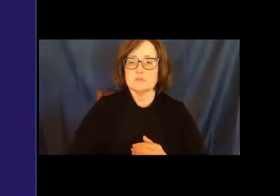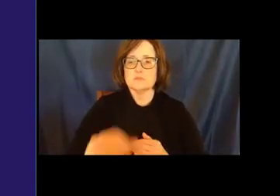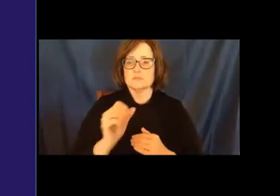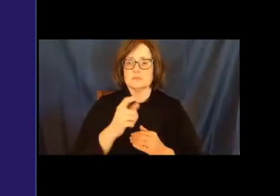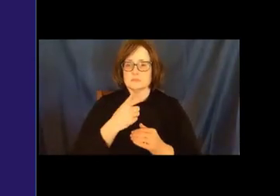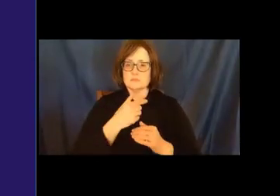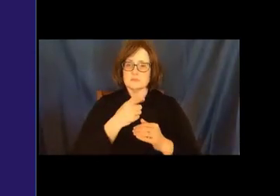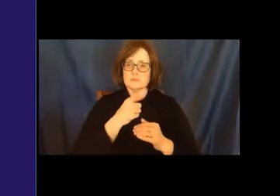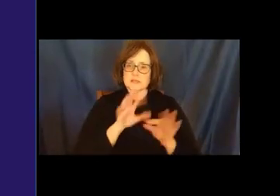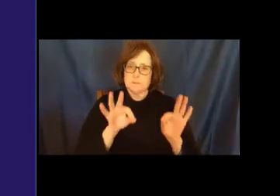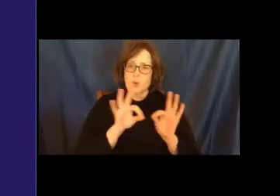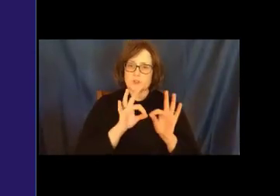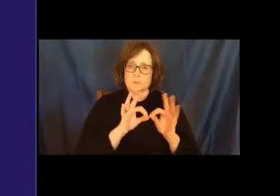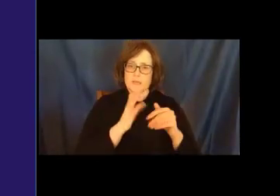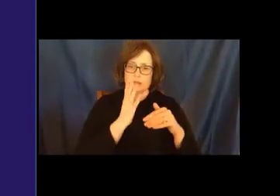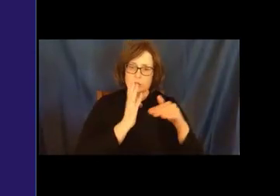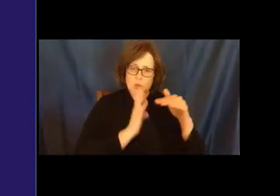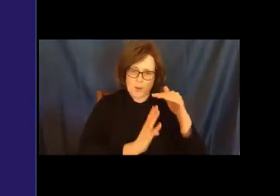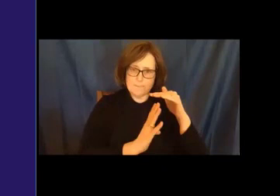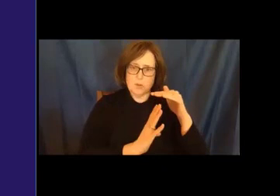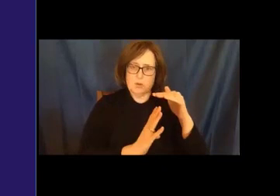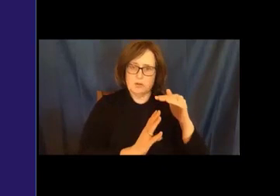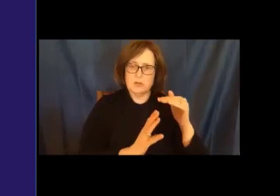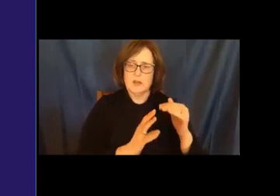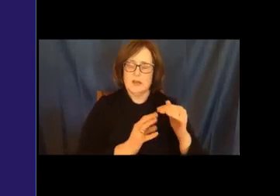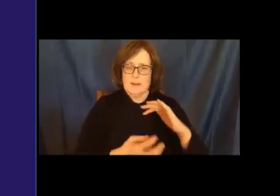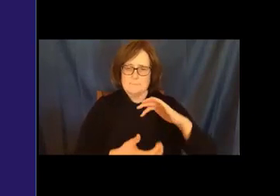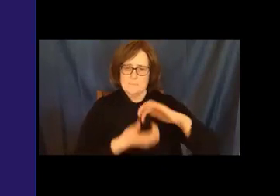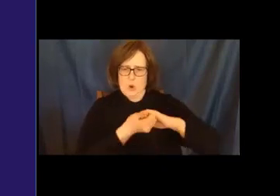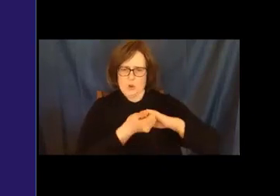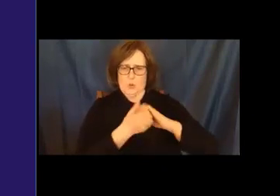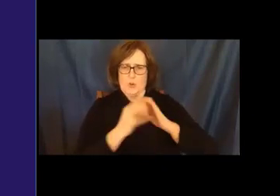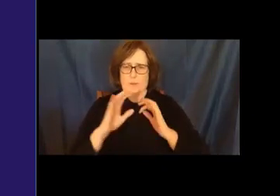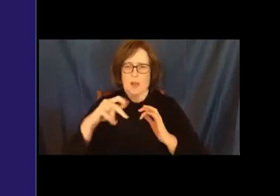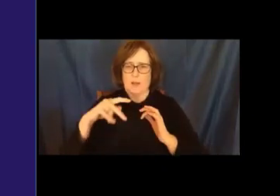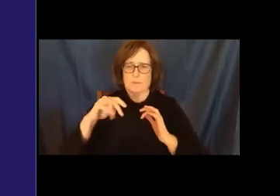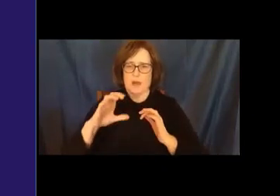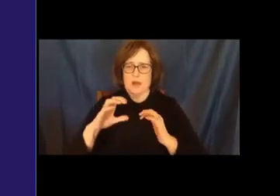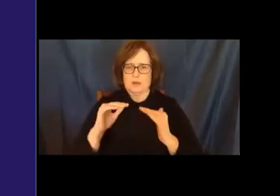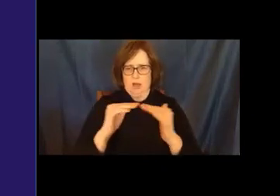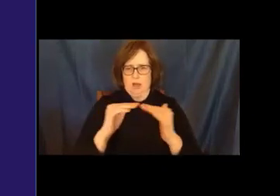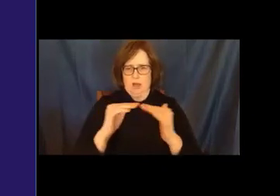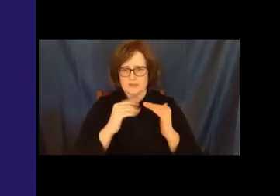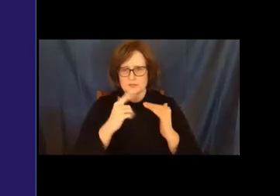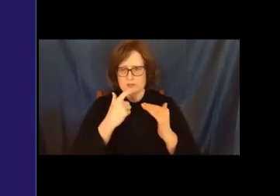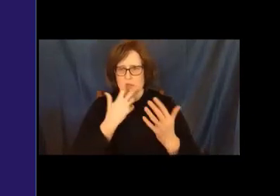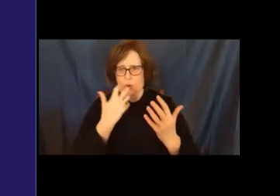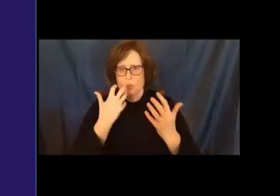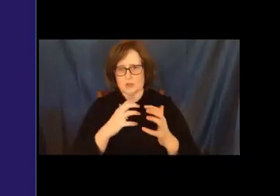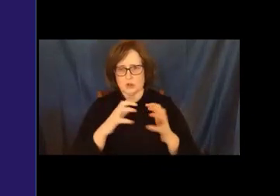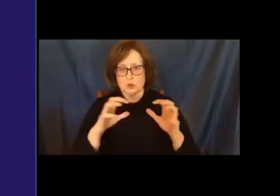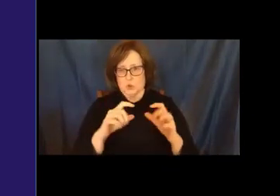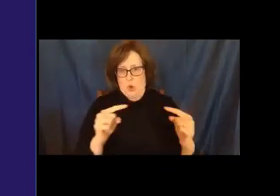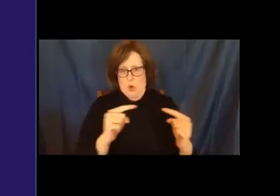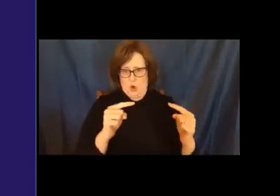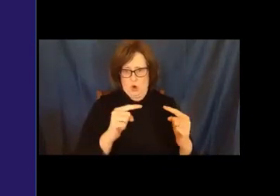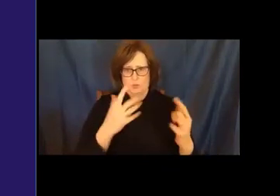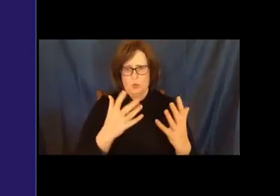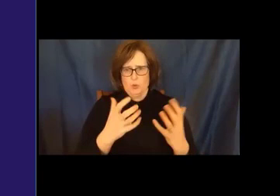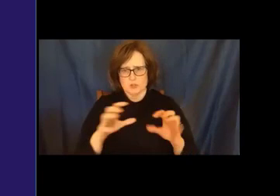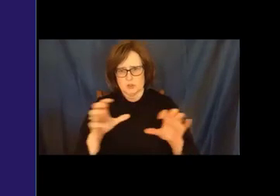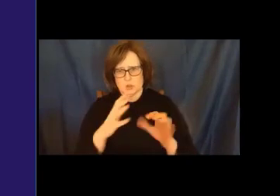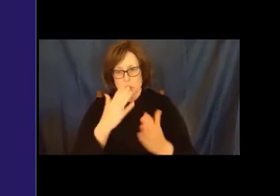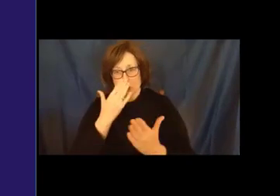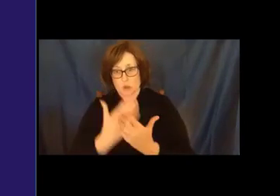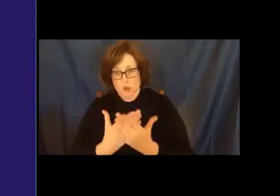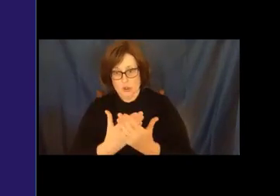partnership with our BIPOC colleagues. Otherwise, it's likely that we'll do more harm than good. There's a tendency to replicate old patterns of